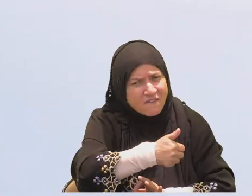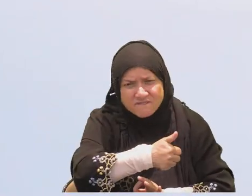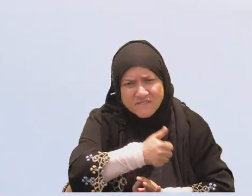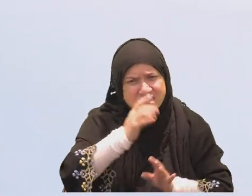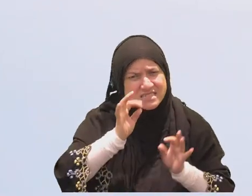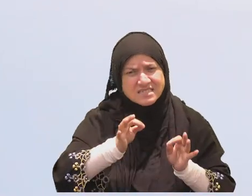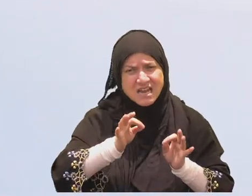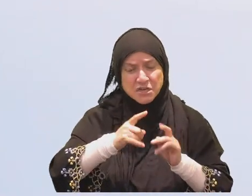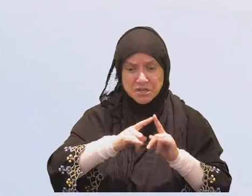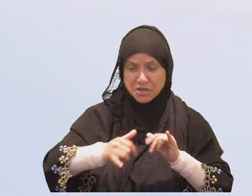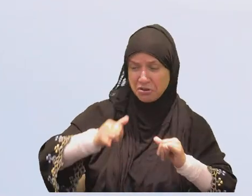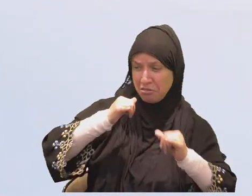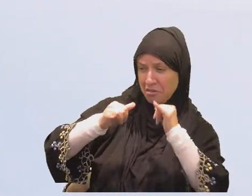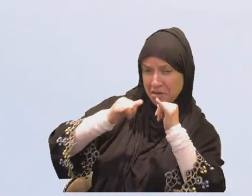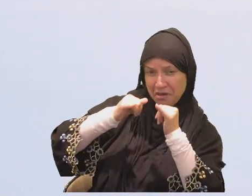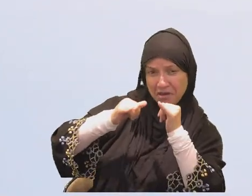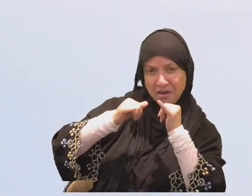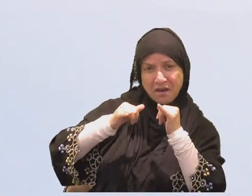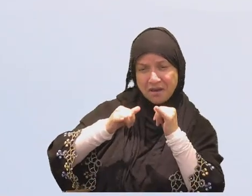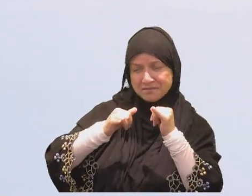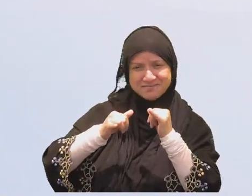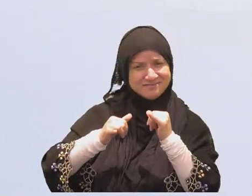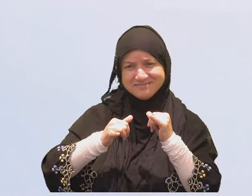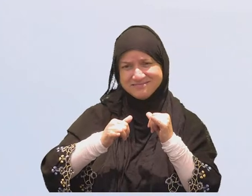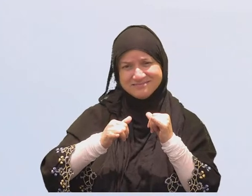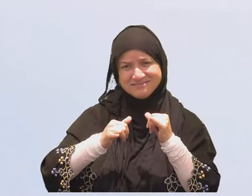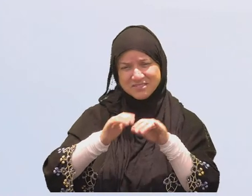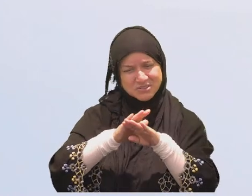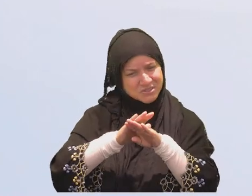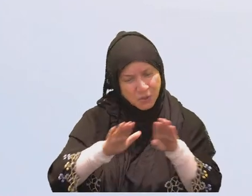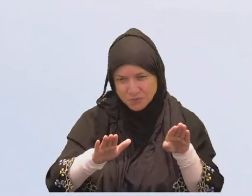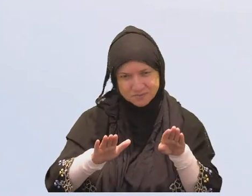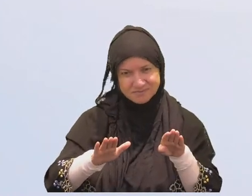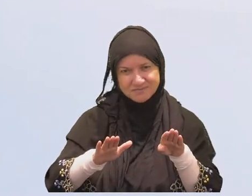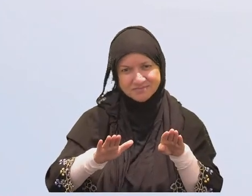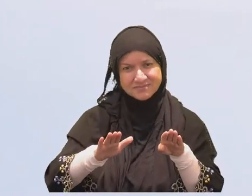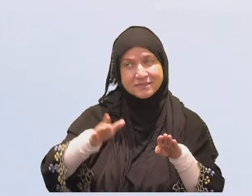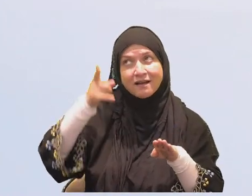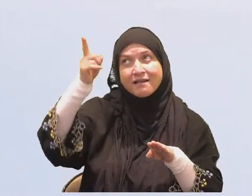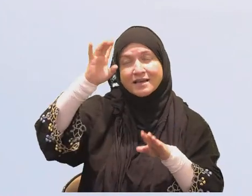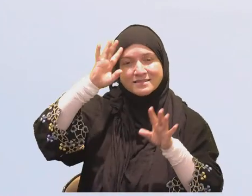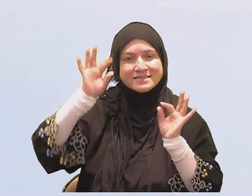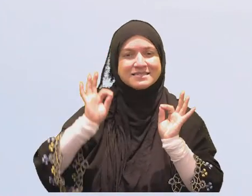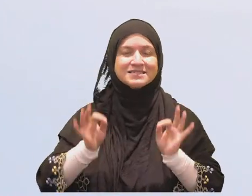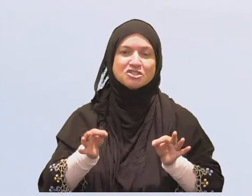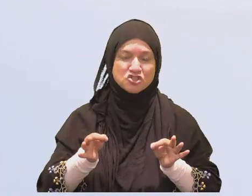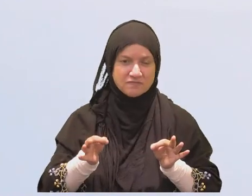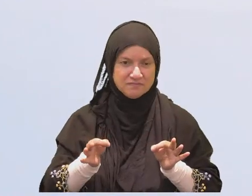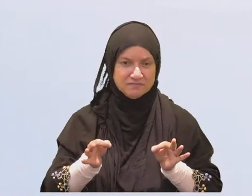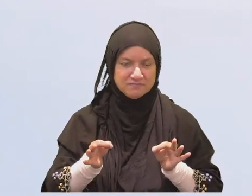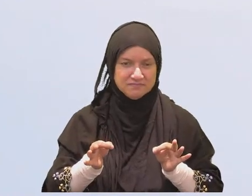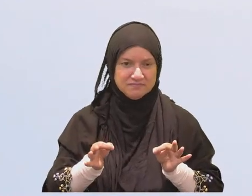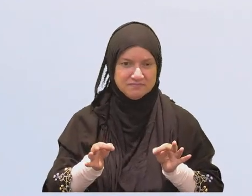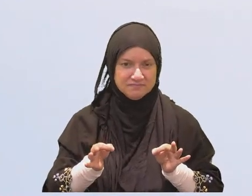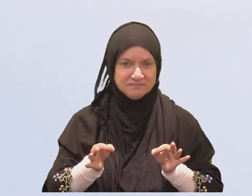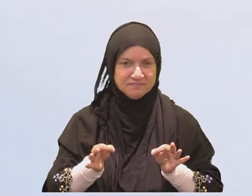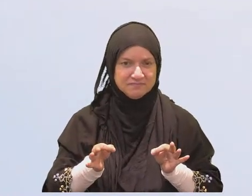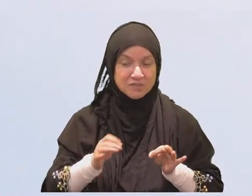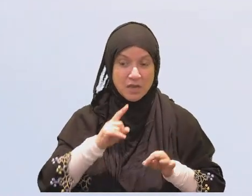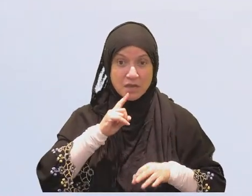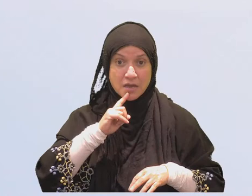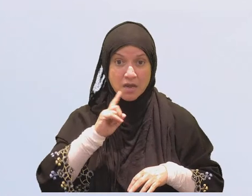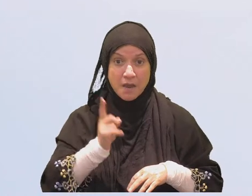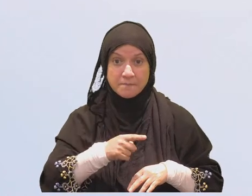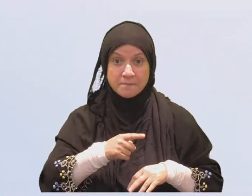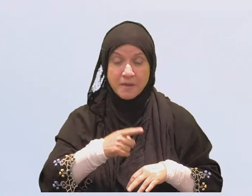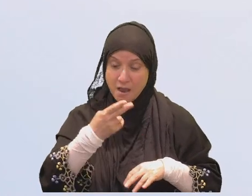dry, intoxicant, it's not najis. If it's not najis, it's not haram. No, brother. If it touches you, you don't have to wash that. But